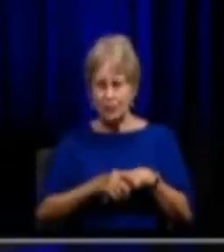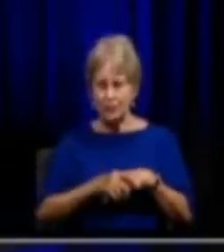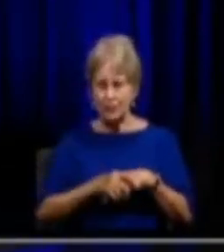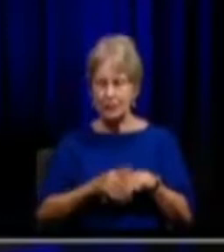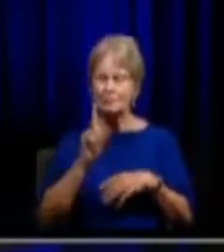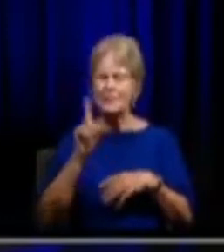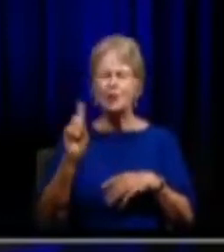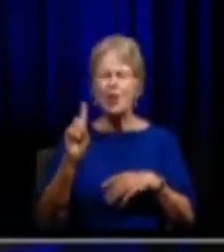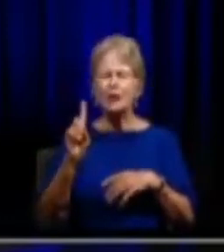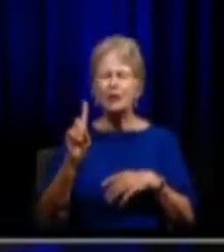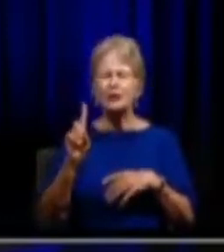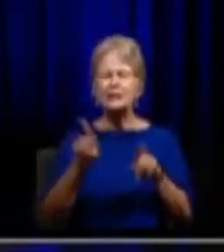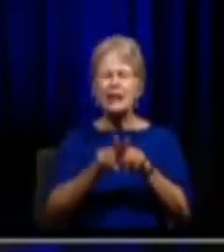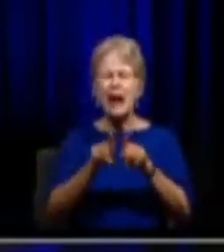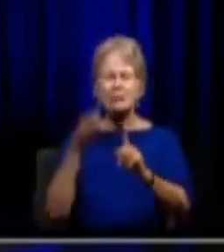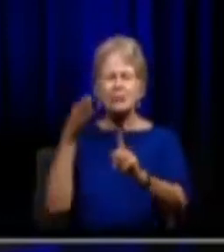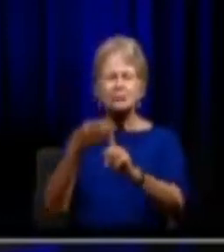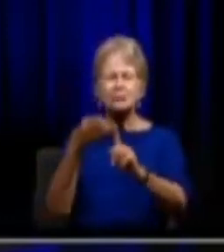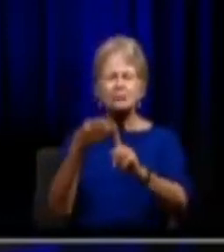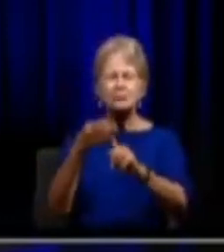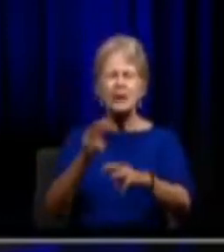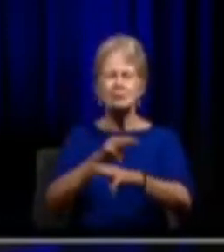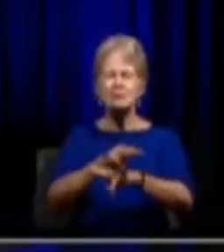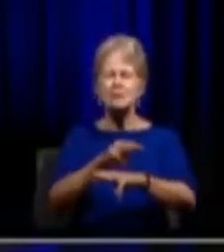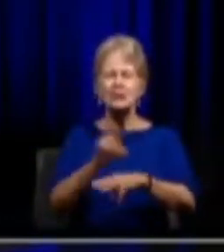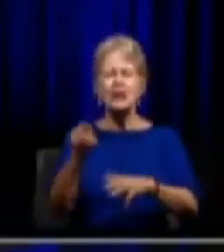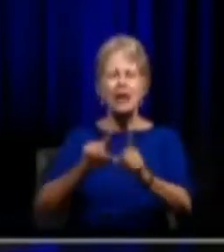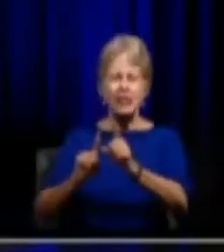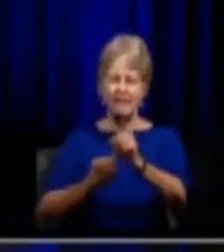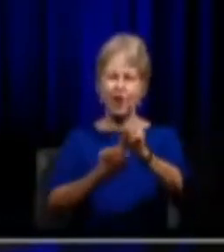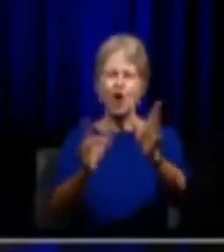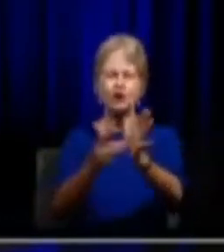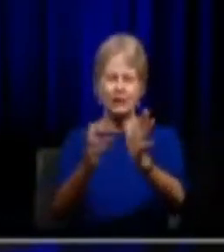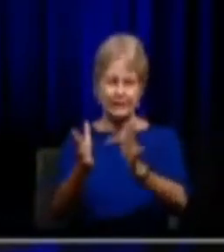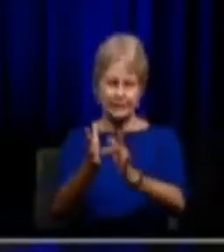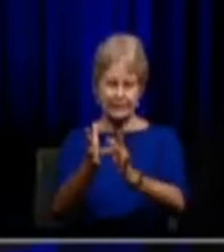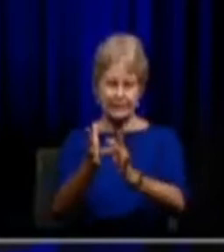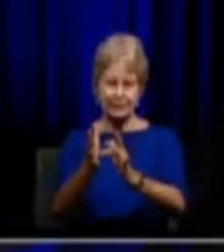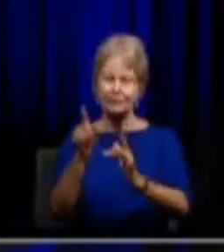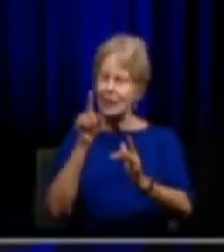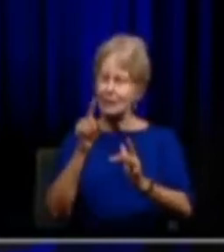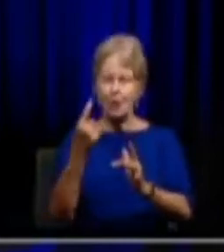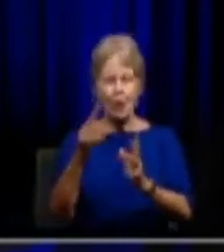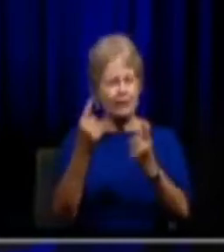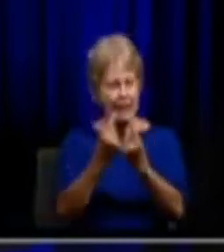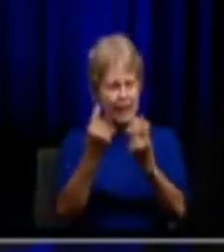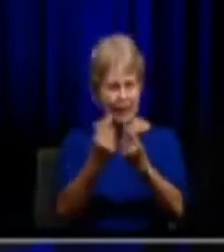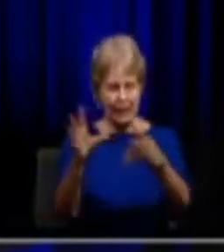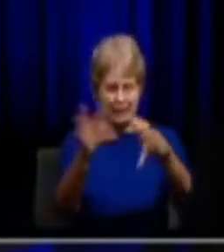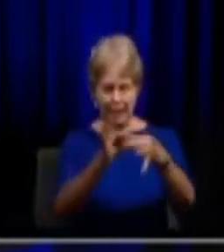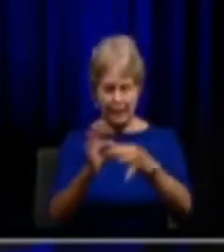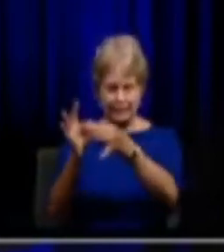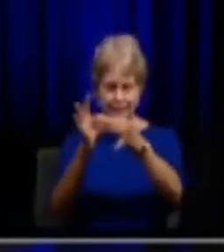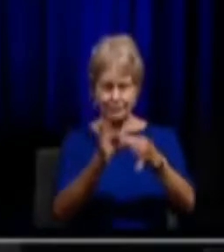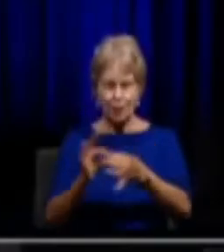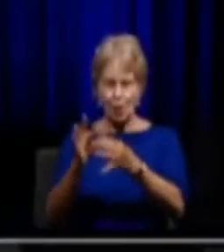same mission. They followed Jesus. That knit them together, that common cause. So your